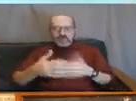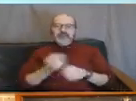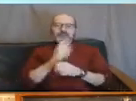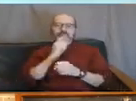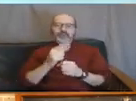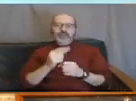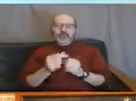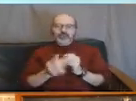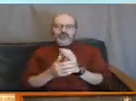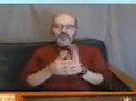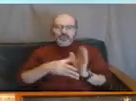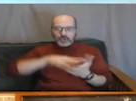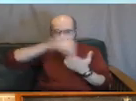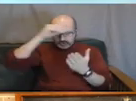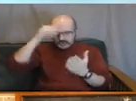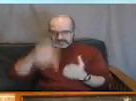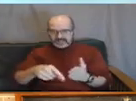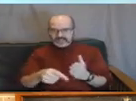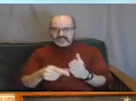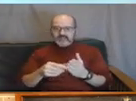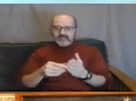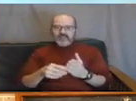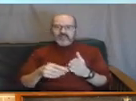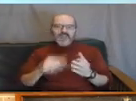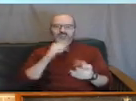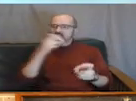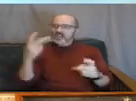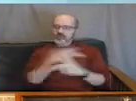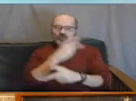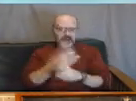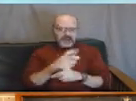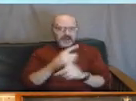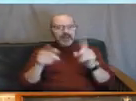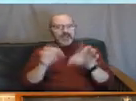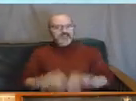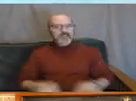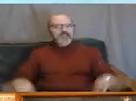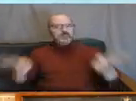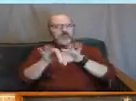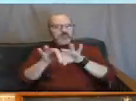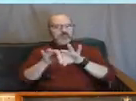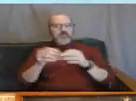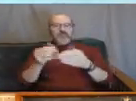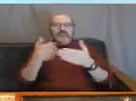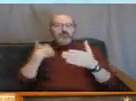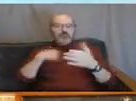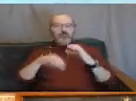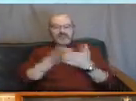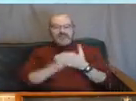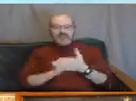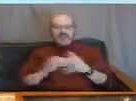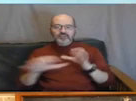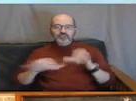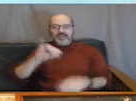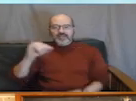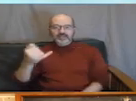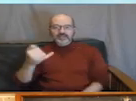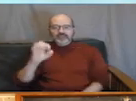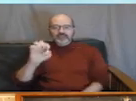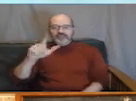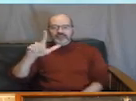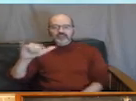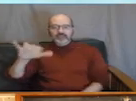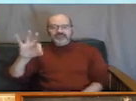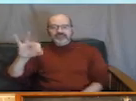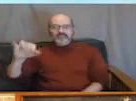this. It's not too hard, but it's important. So before we do that, how to get into that jellyfish position, the